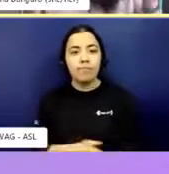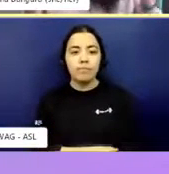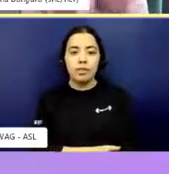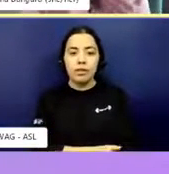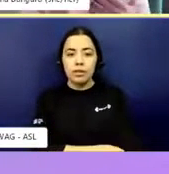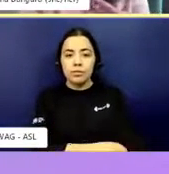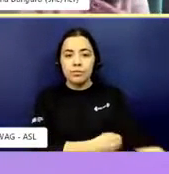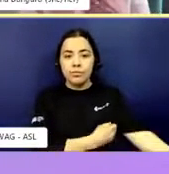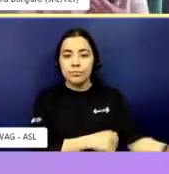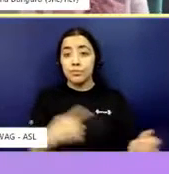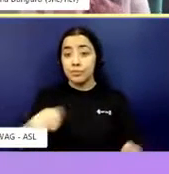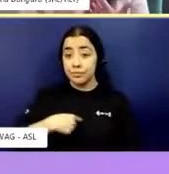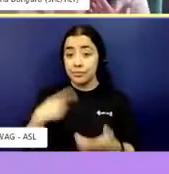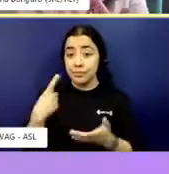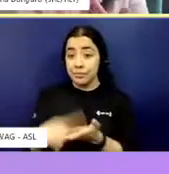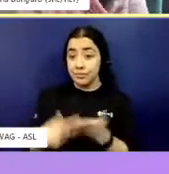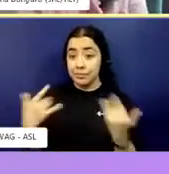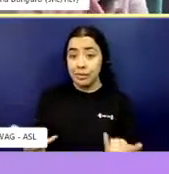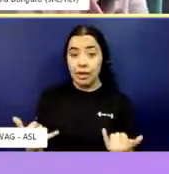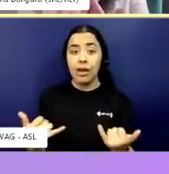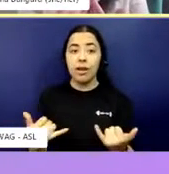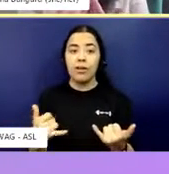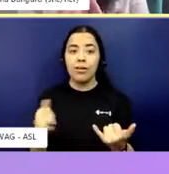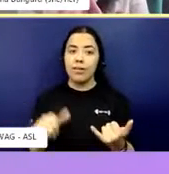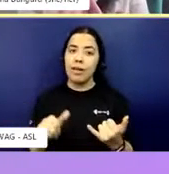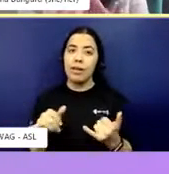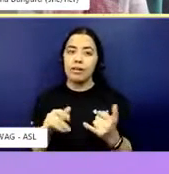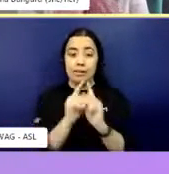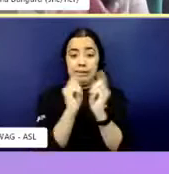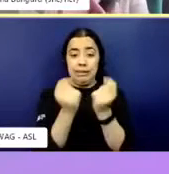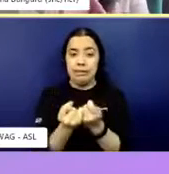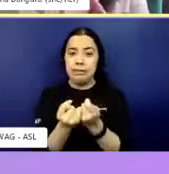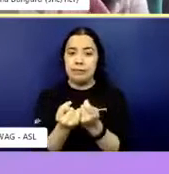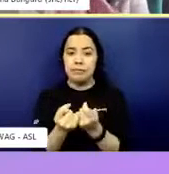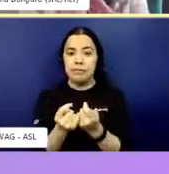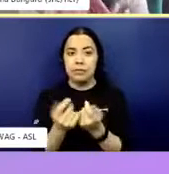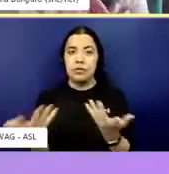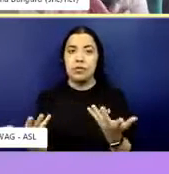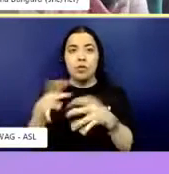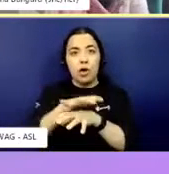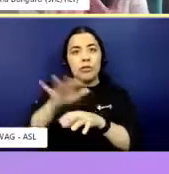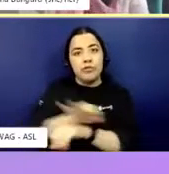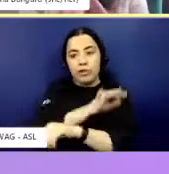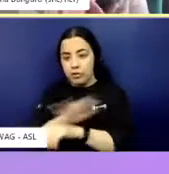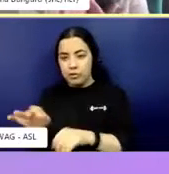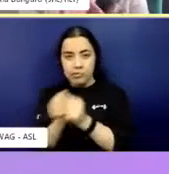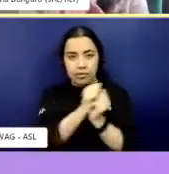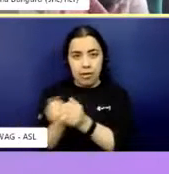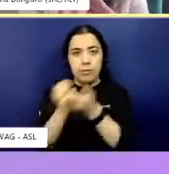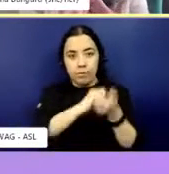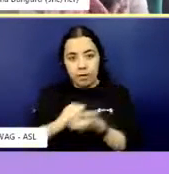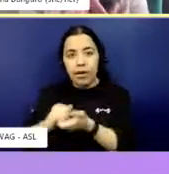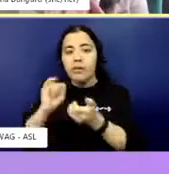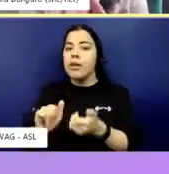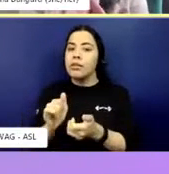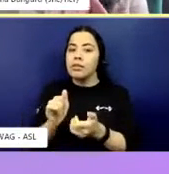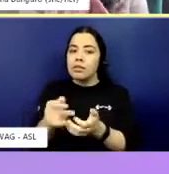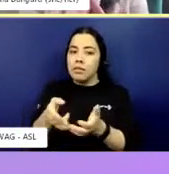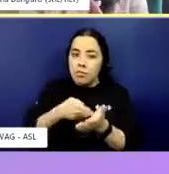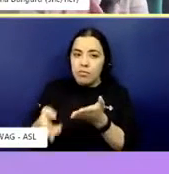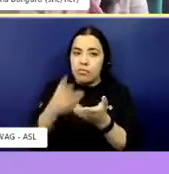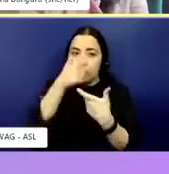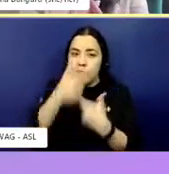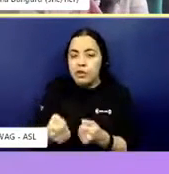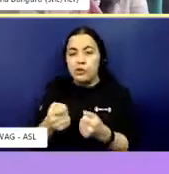What I'm talking about here to build these cross-functional teams is an authentic interest and investment in someone